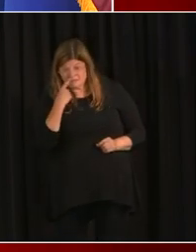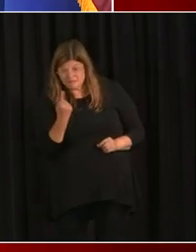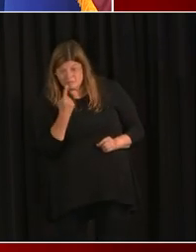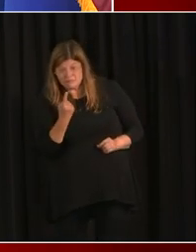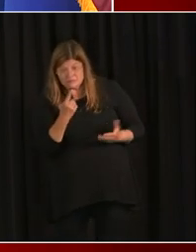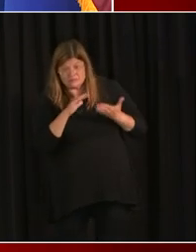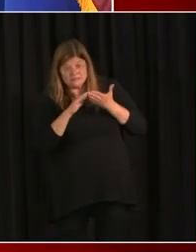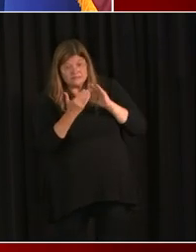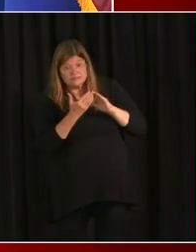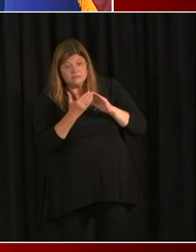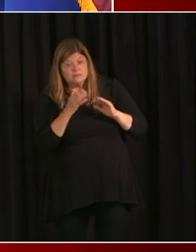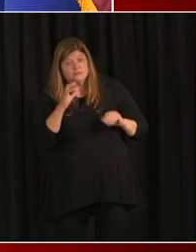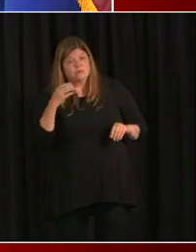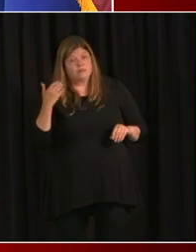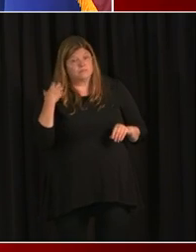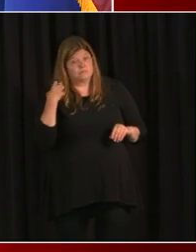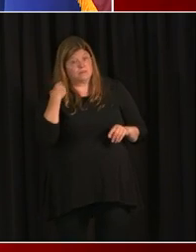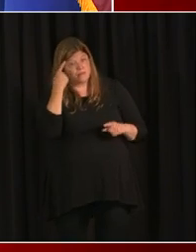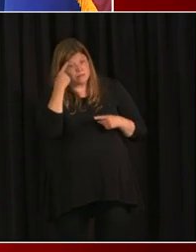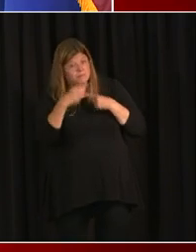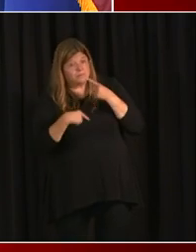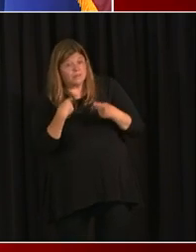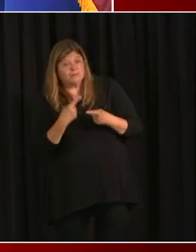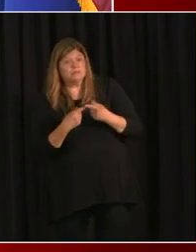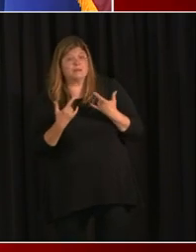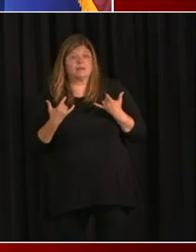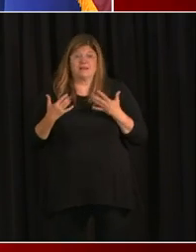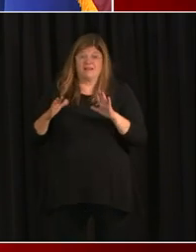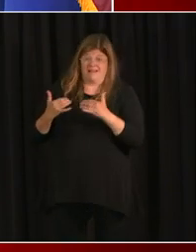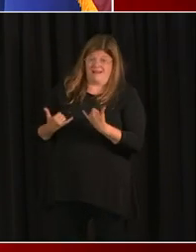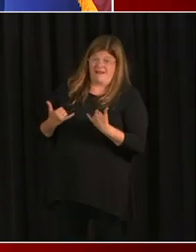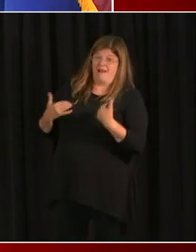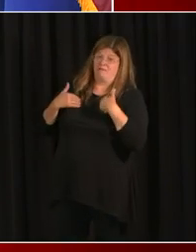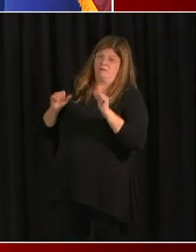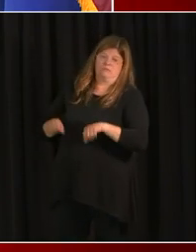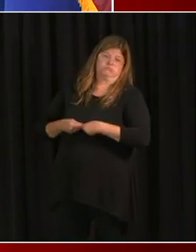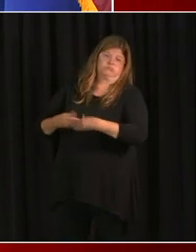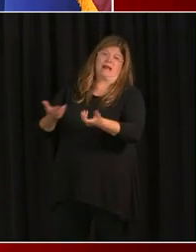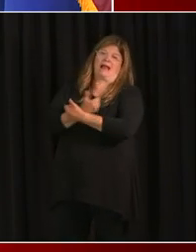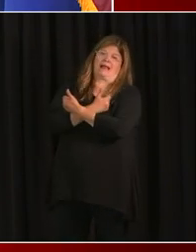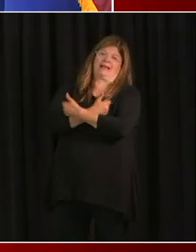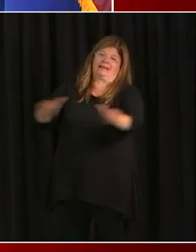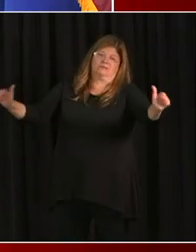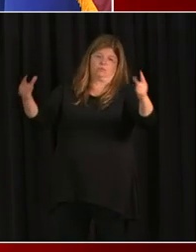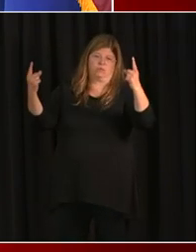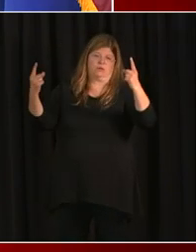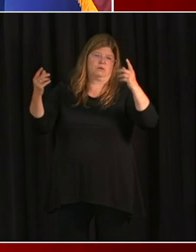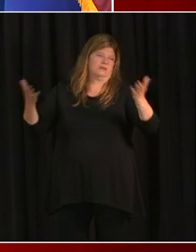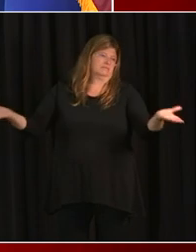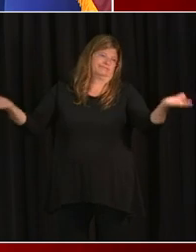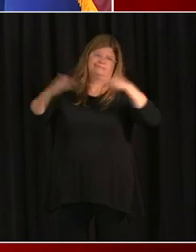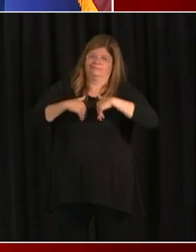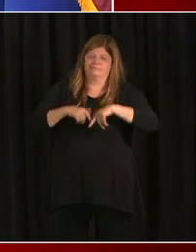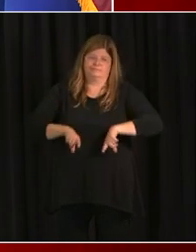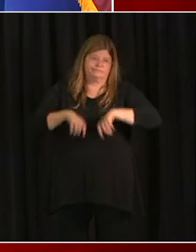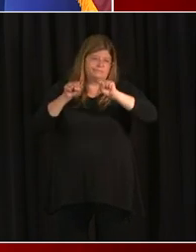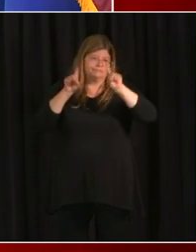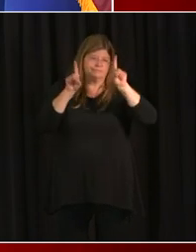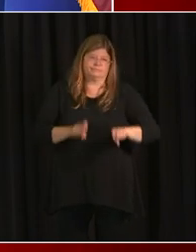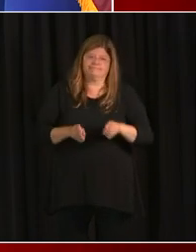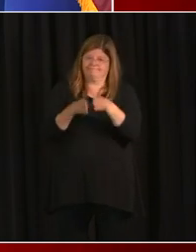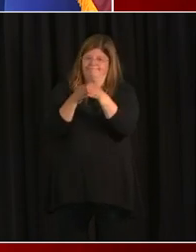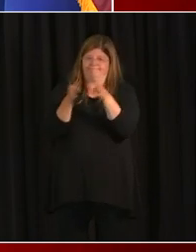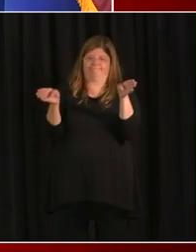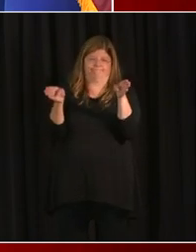officials are weighing right now? At this point, we have the capacity to provide a test to anyone who needs a test. The turnaround times that we look at